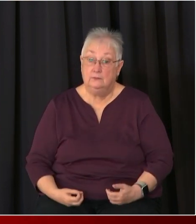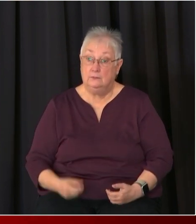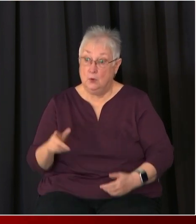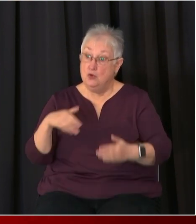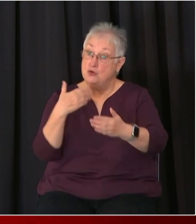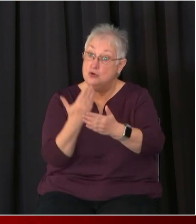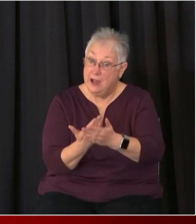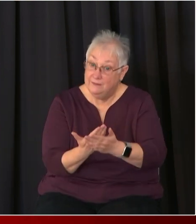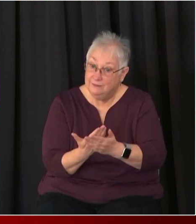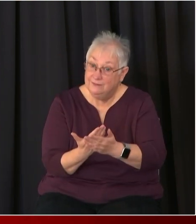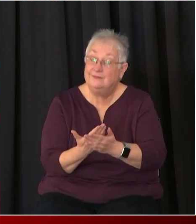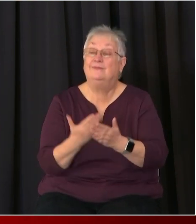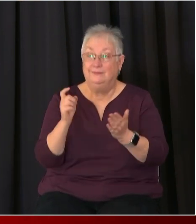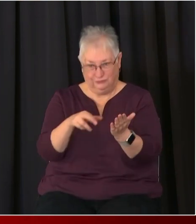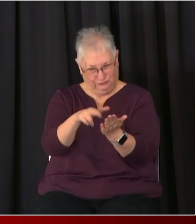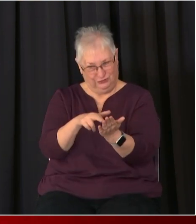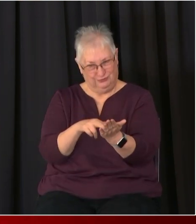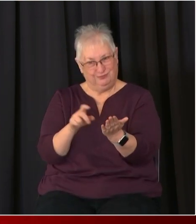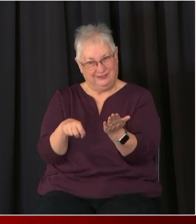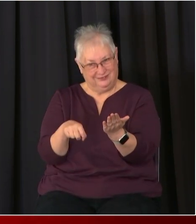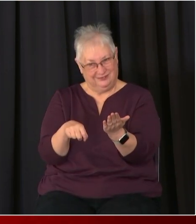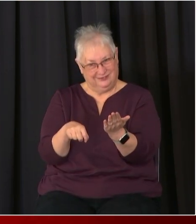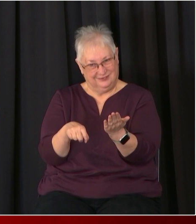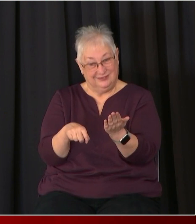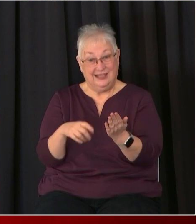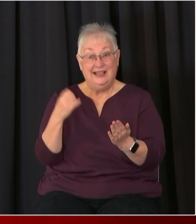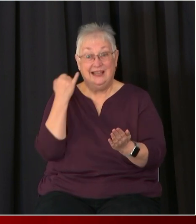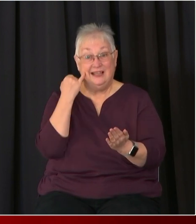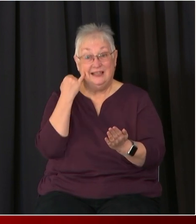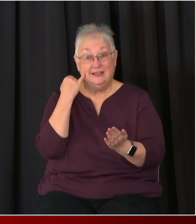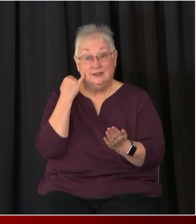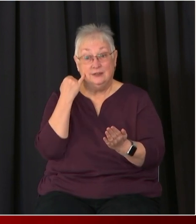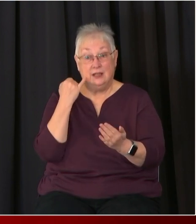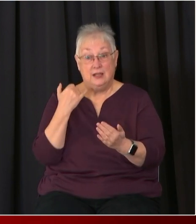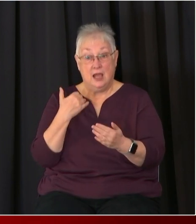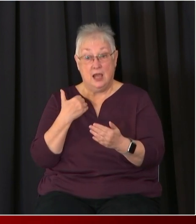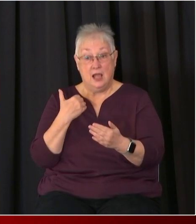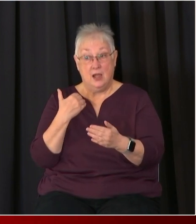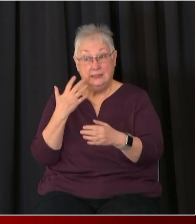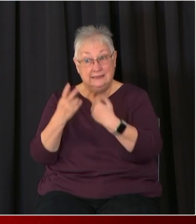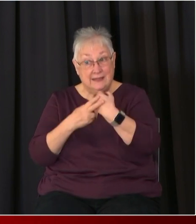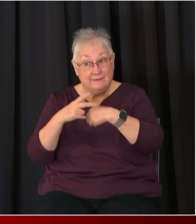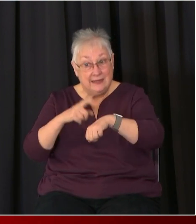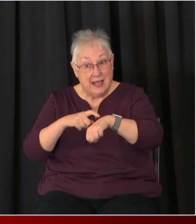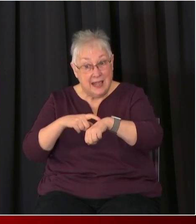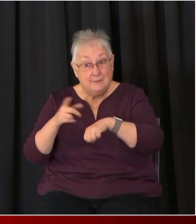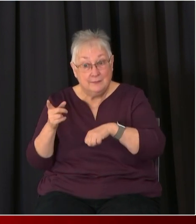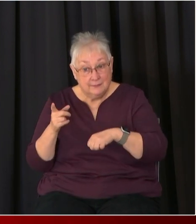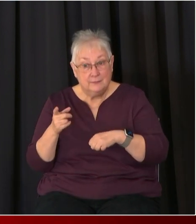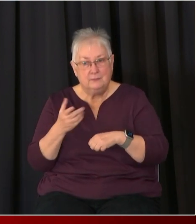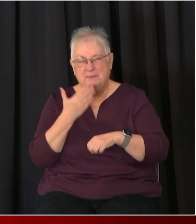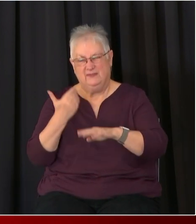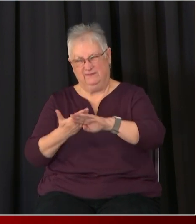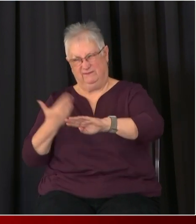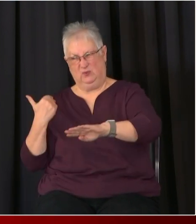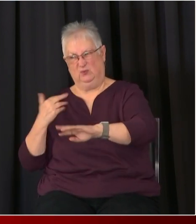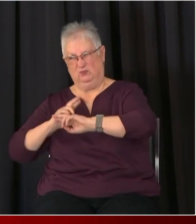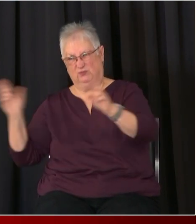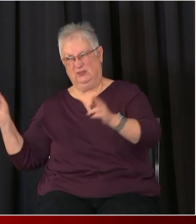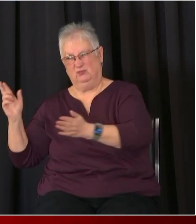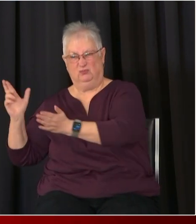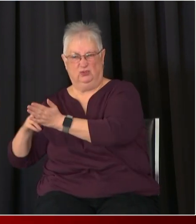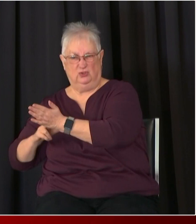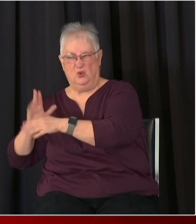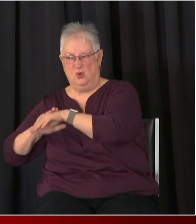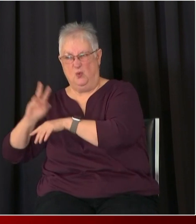standing in the line. We also are asking all of our residents to provide your insurance information